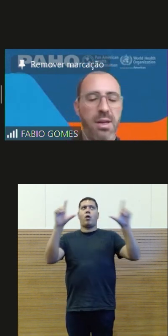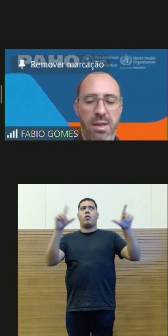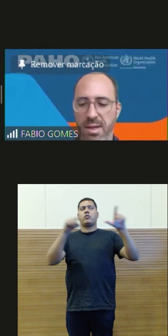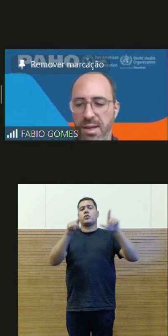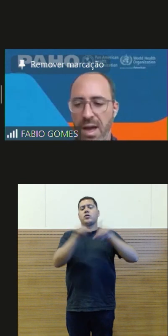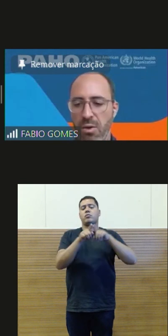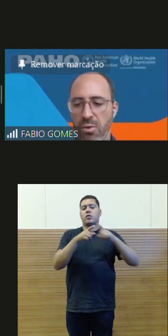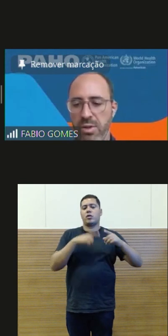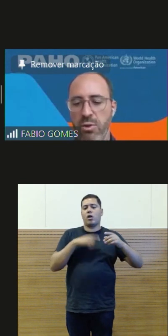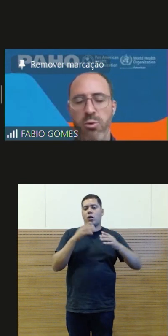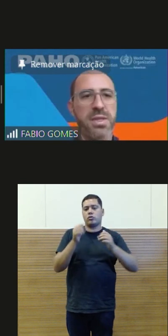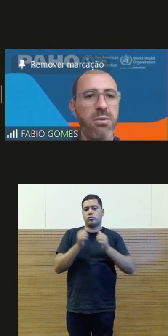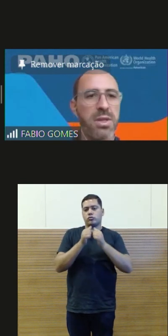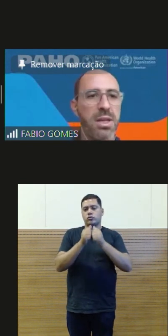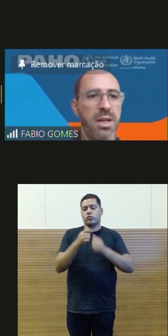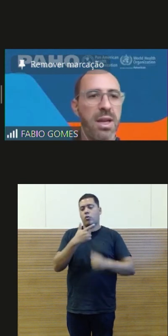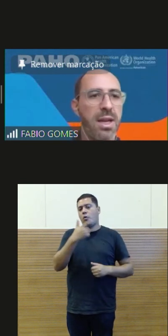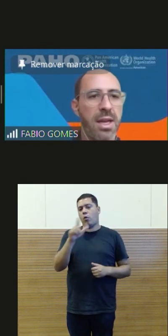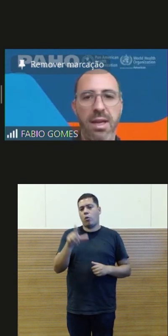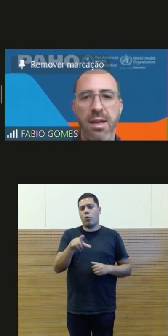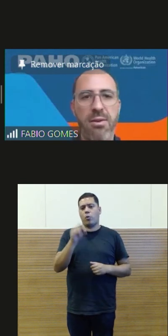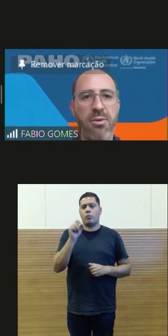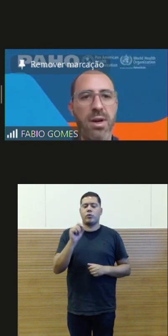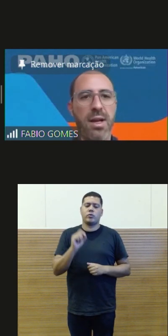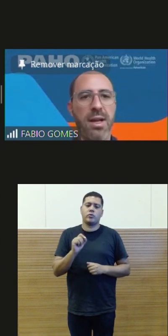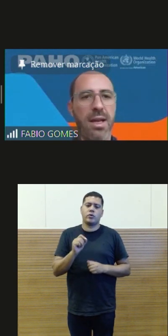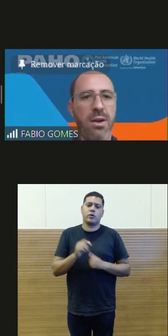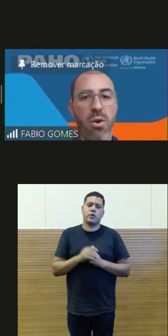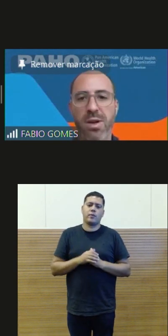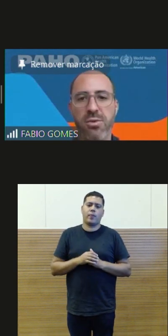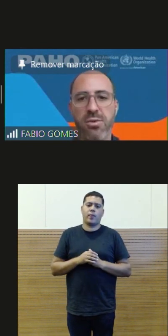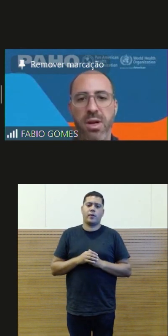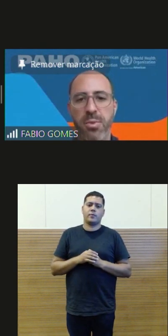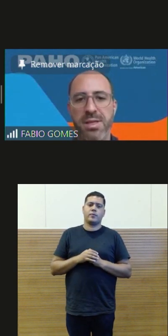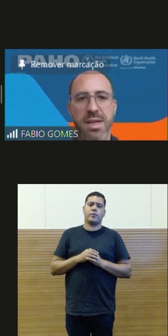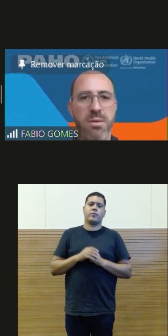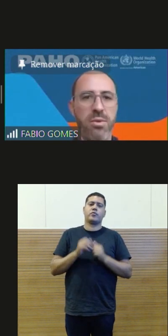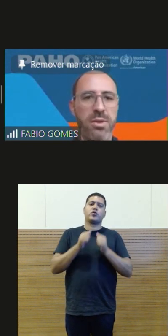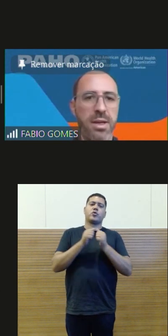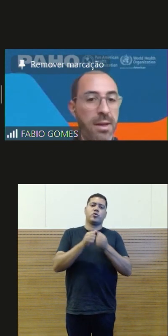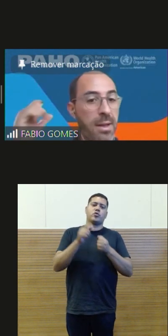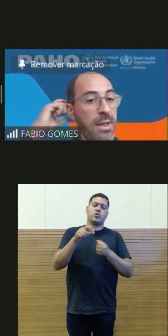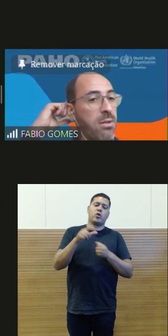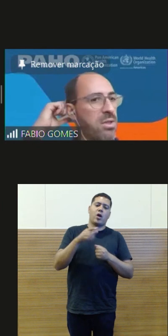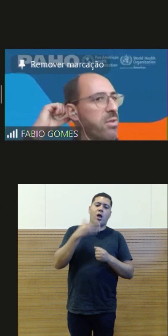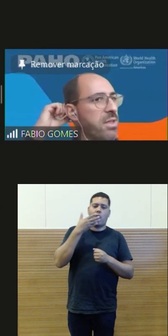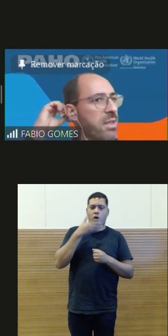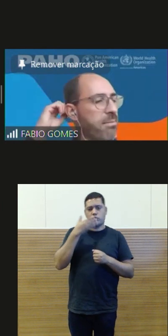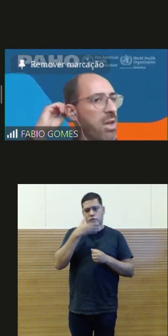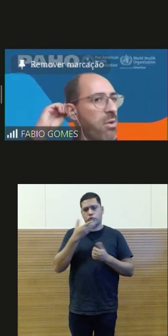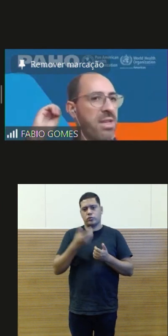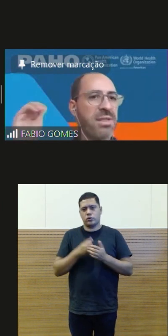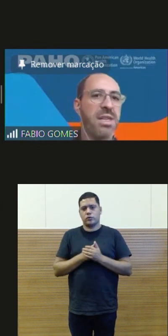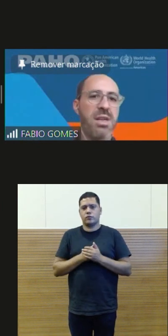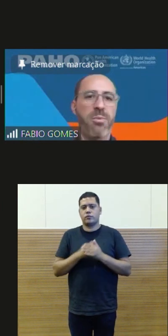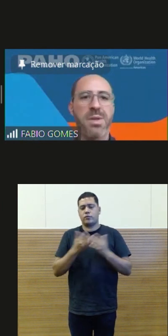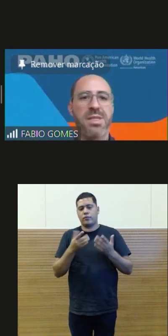that is zero cal, but you're also promoting the other option that is which